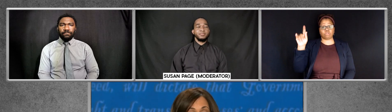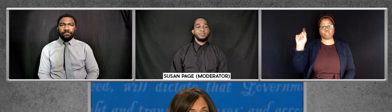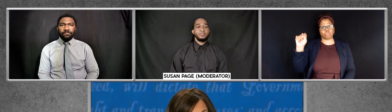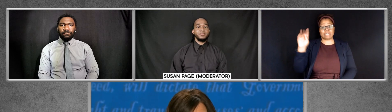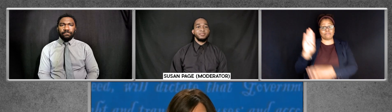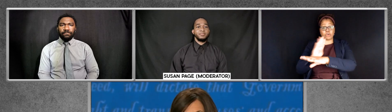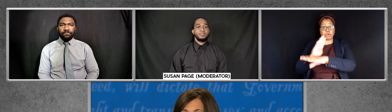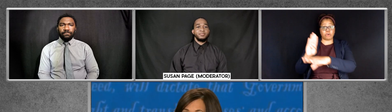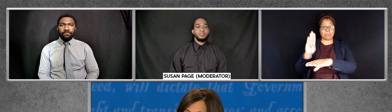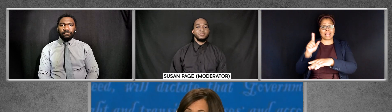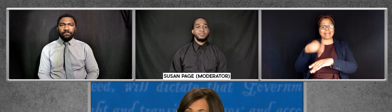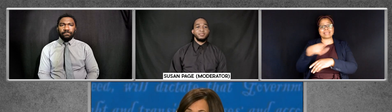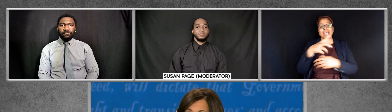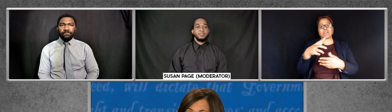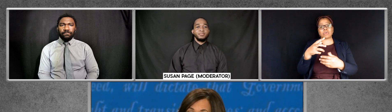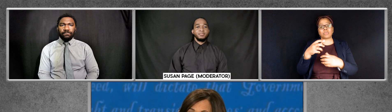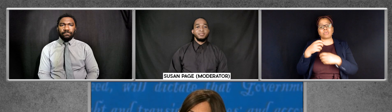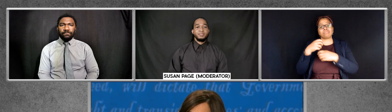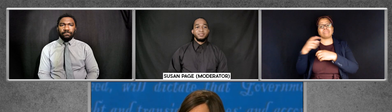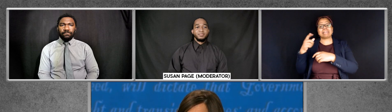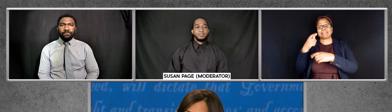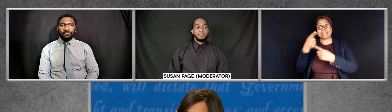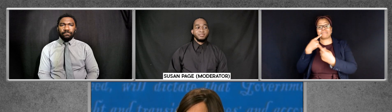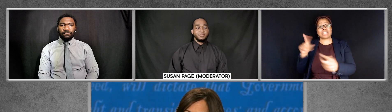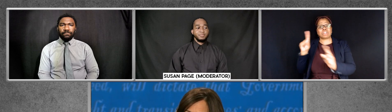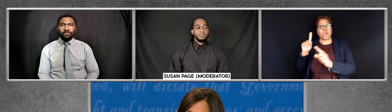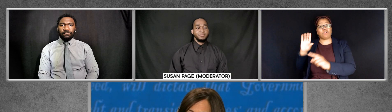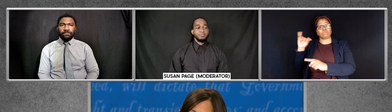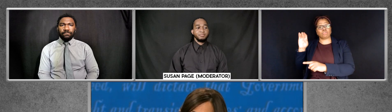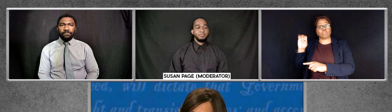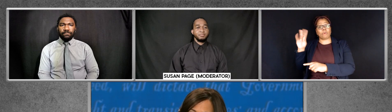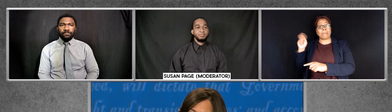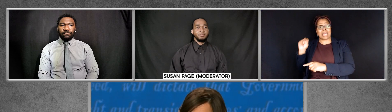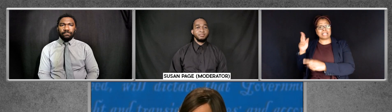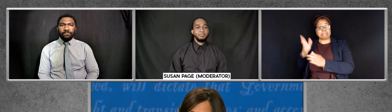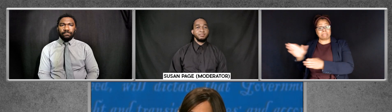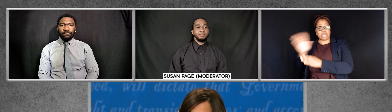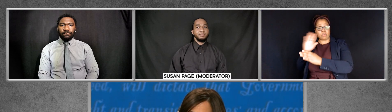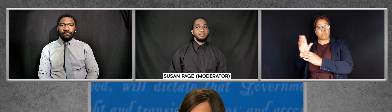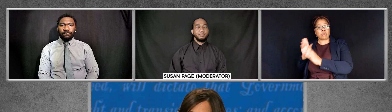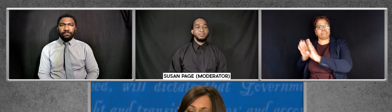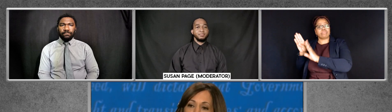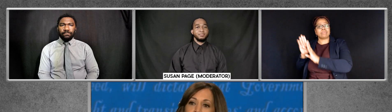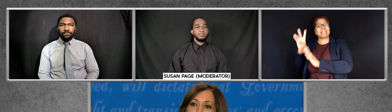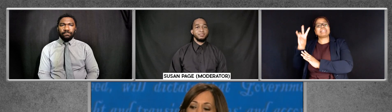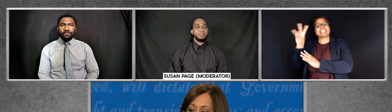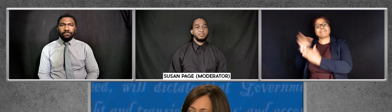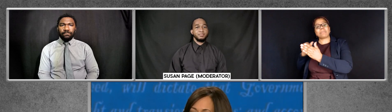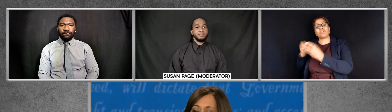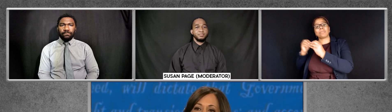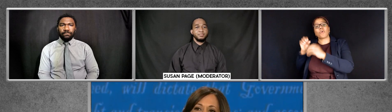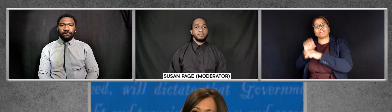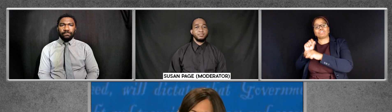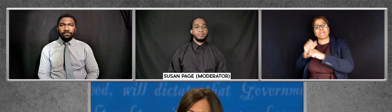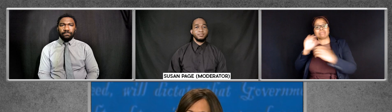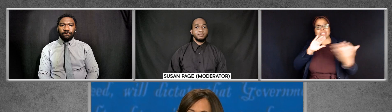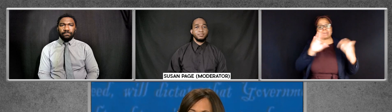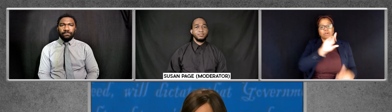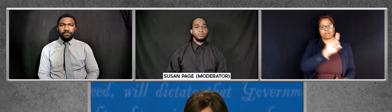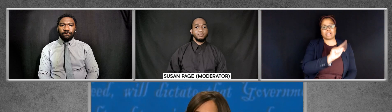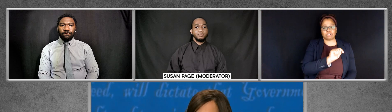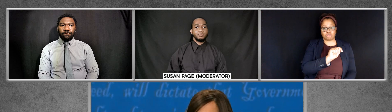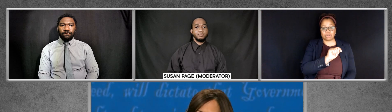jobs than Donald Trump's. And part of those jobs that will be created by Joe Biden are going to be about clean